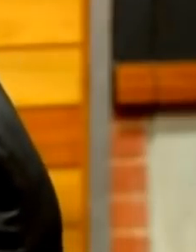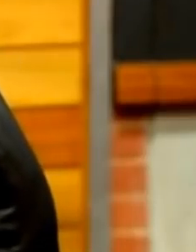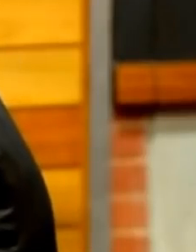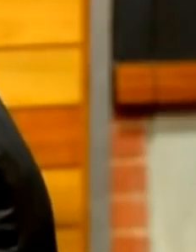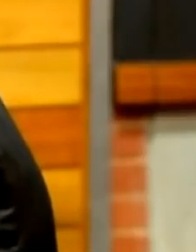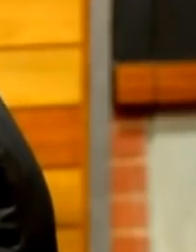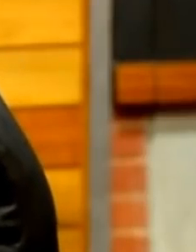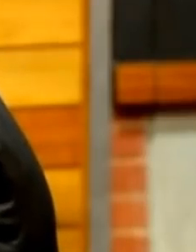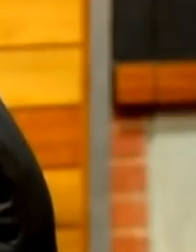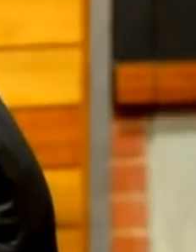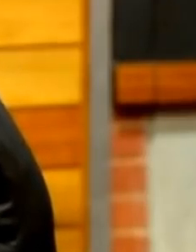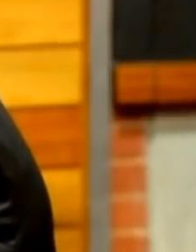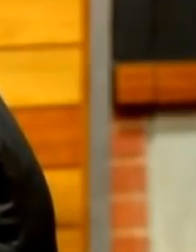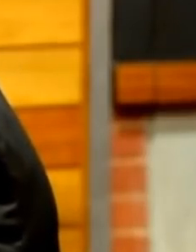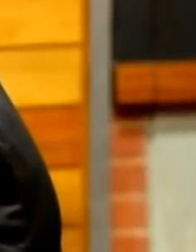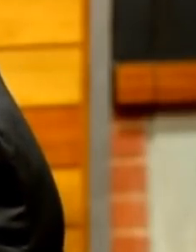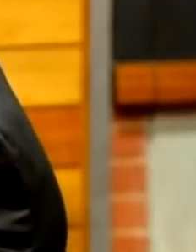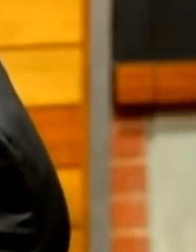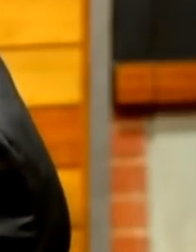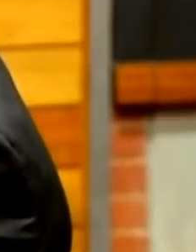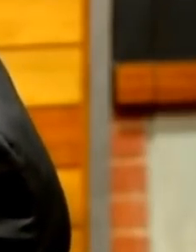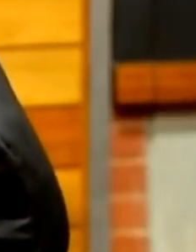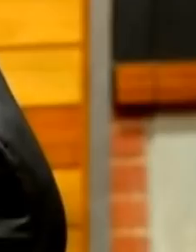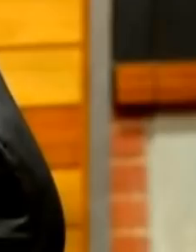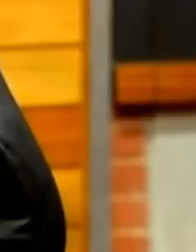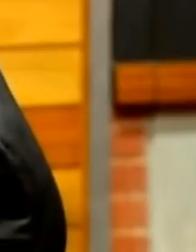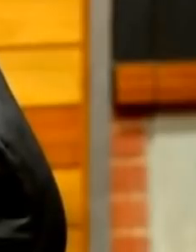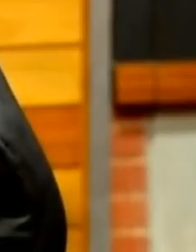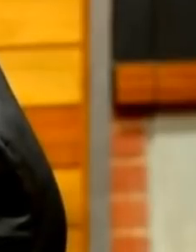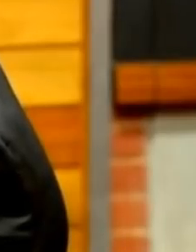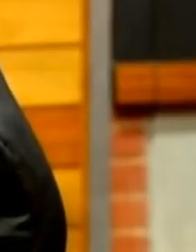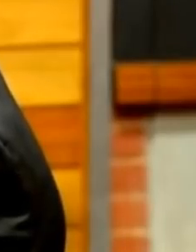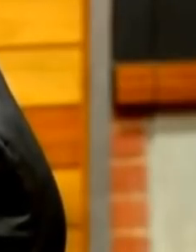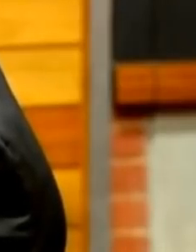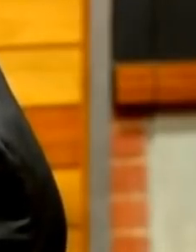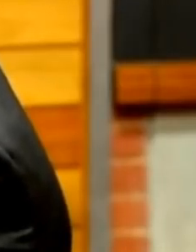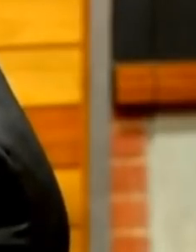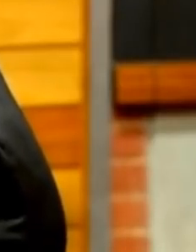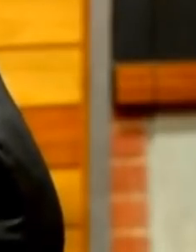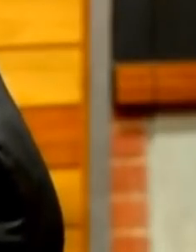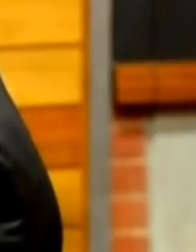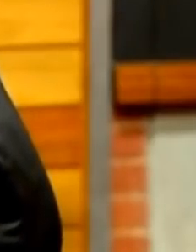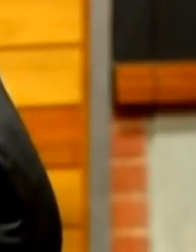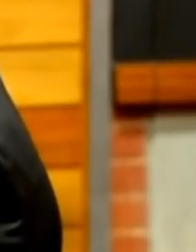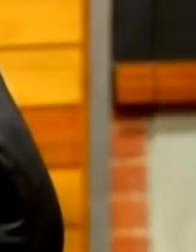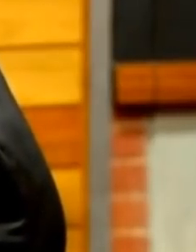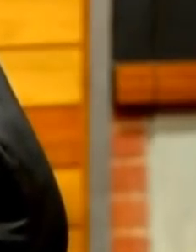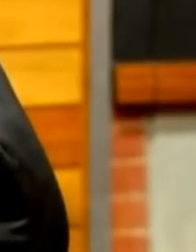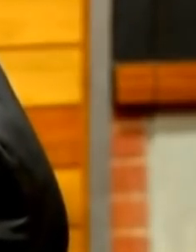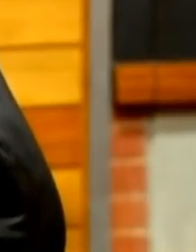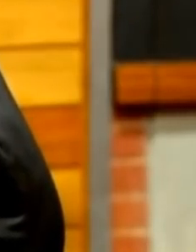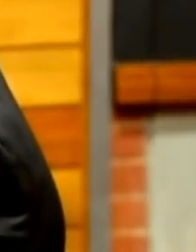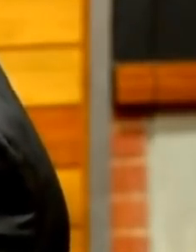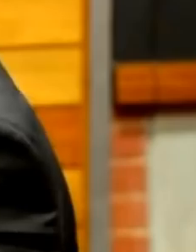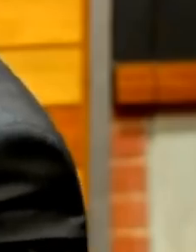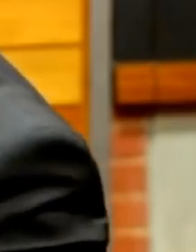police at Brackendowns needed to process him and I only could get one signed. It would have been a mission for them to go sign each and every one. So